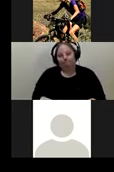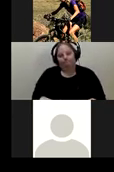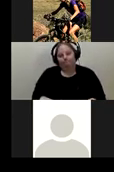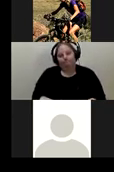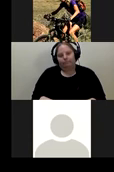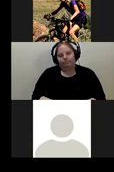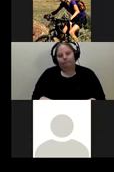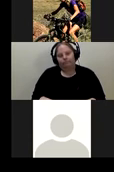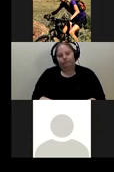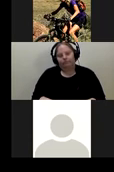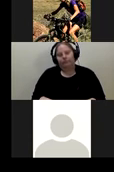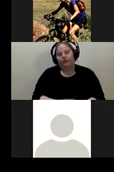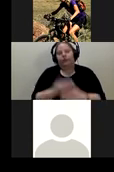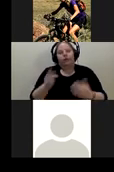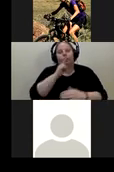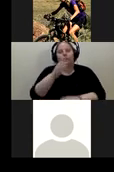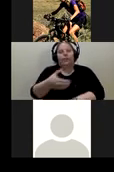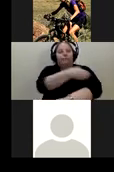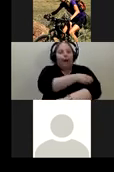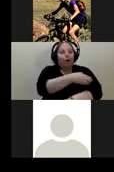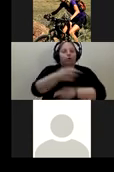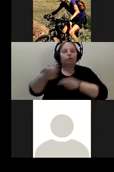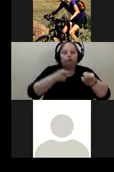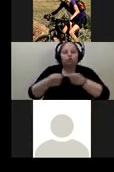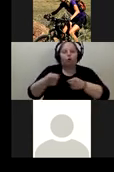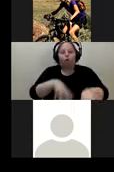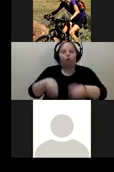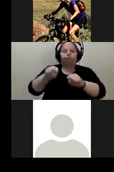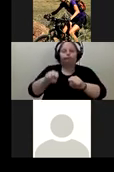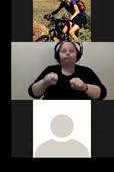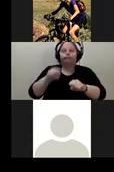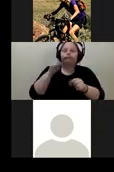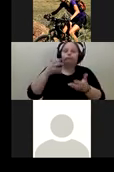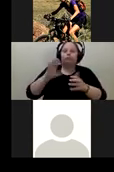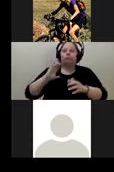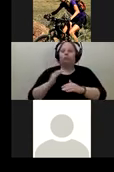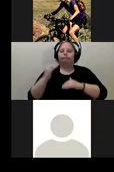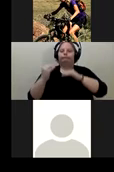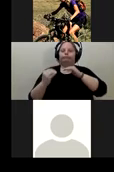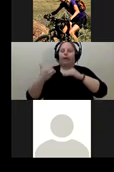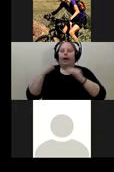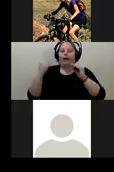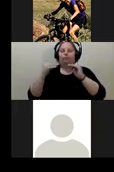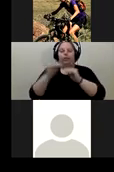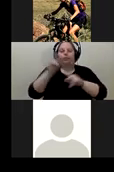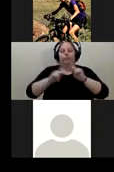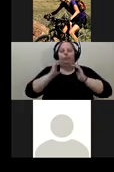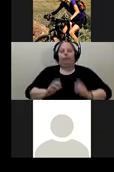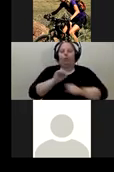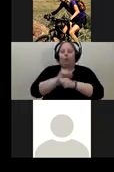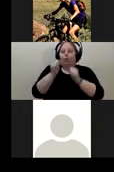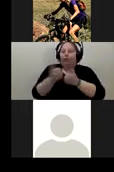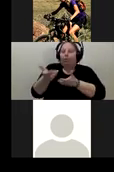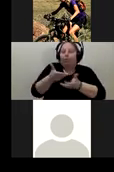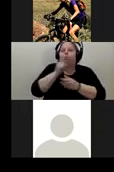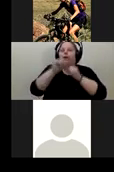That the power and control that we have over the people that we work with can be really leveled out and evened